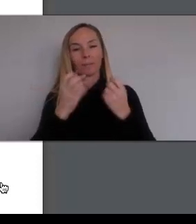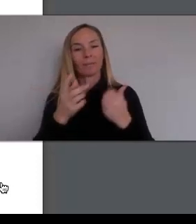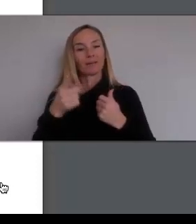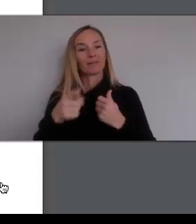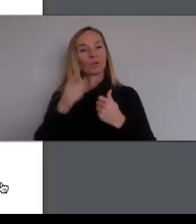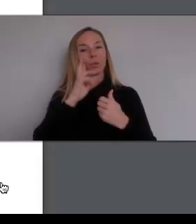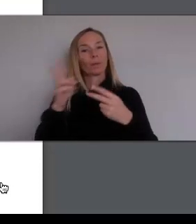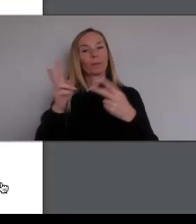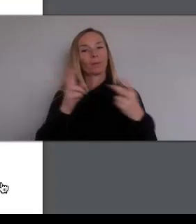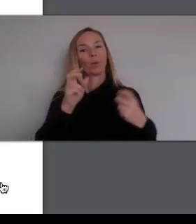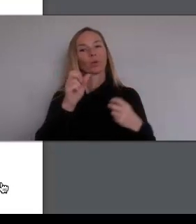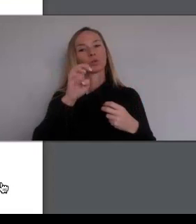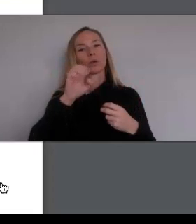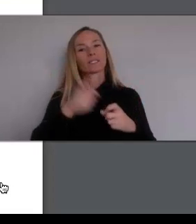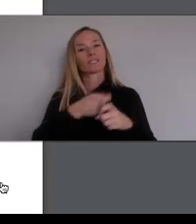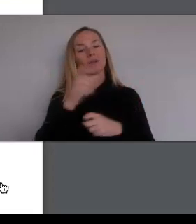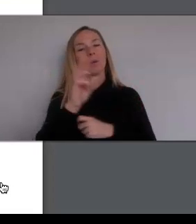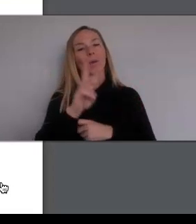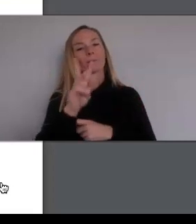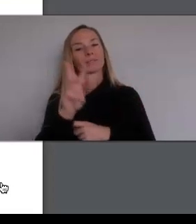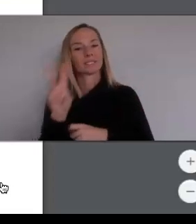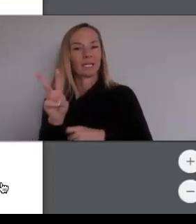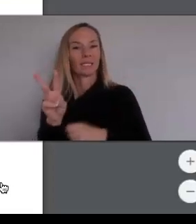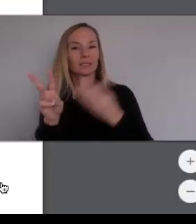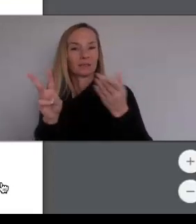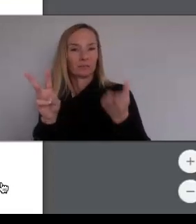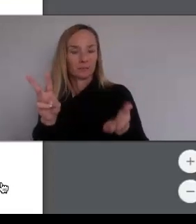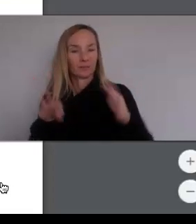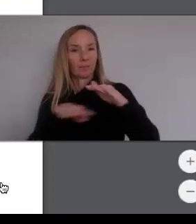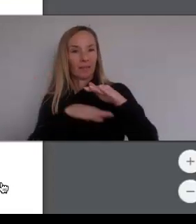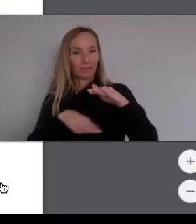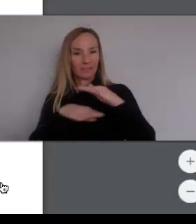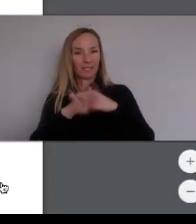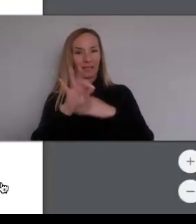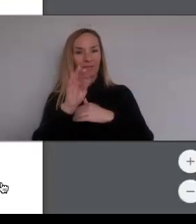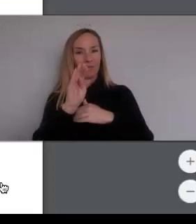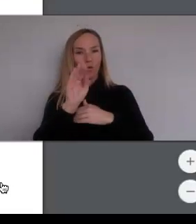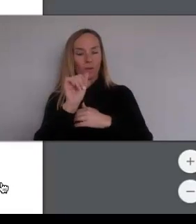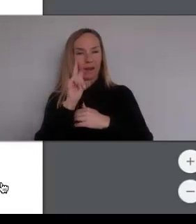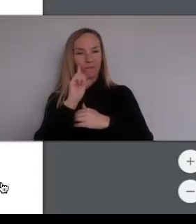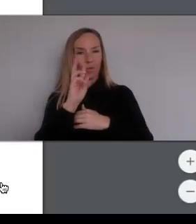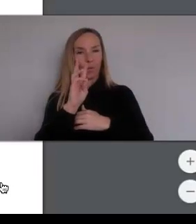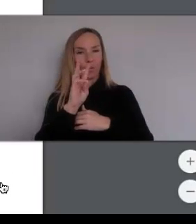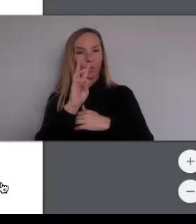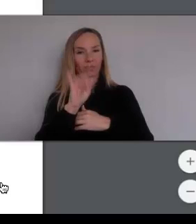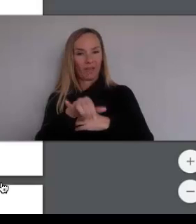will be pulling sources from websites, and so here's the basic format for a web